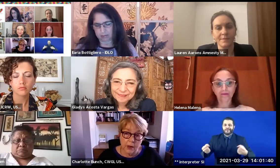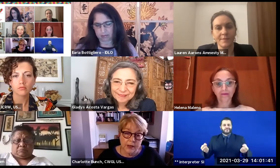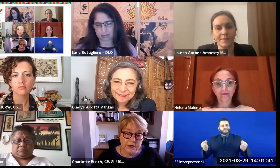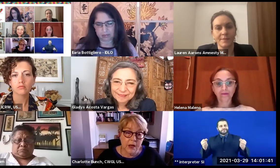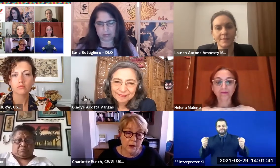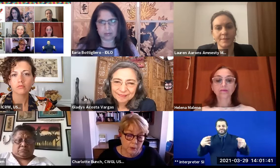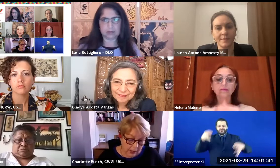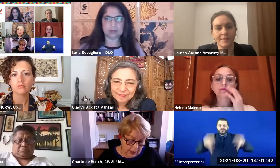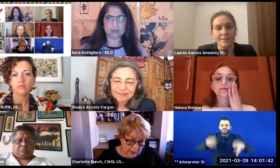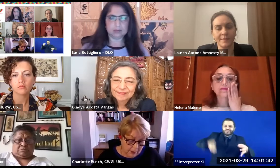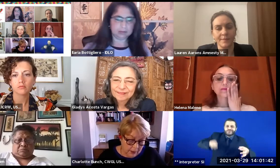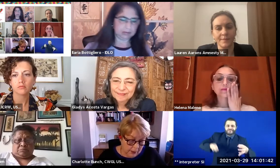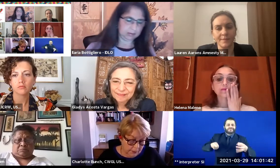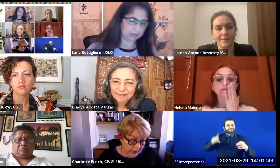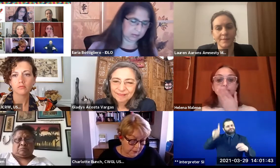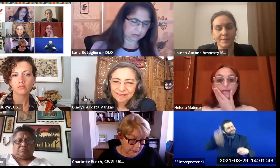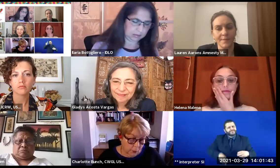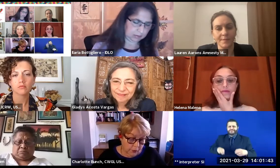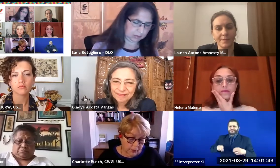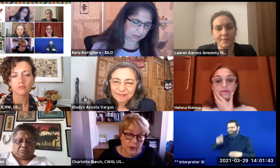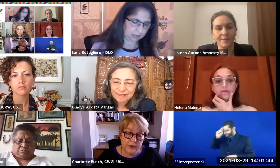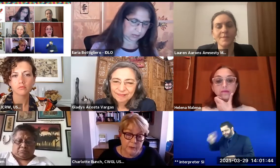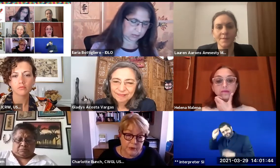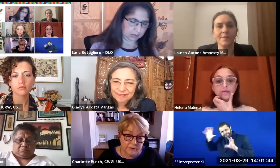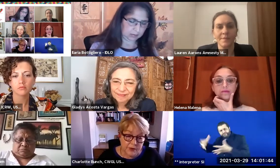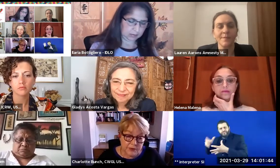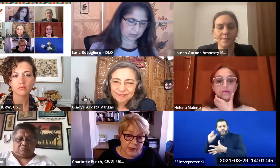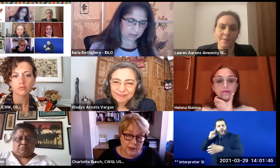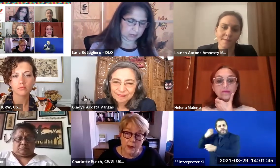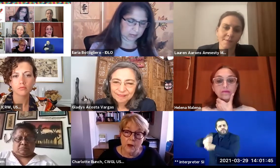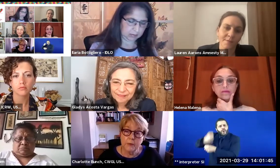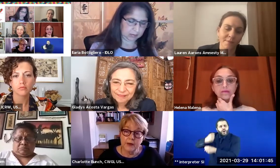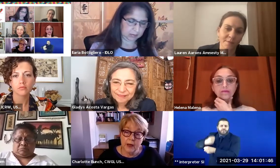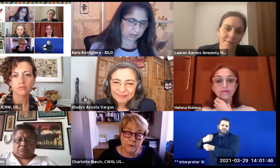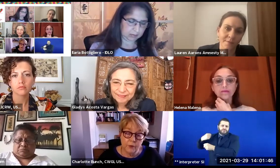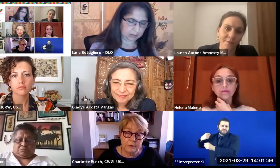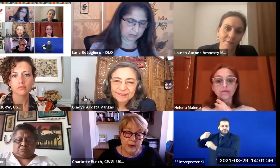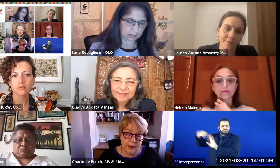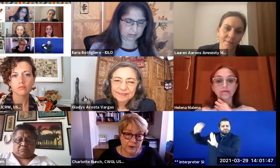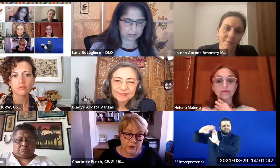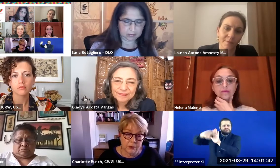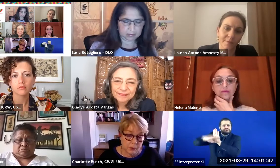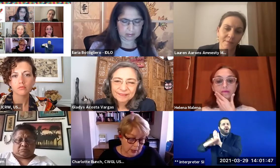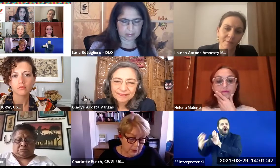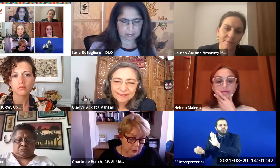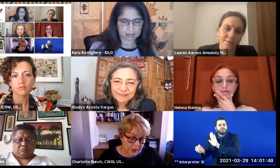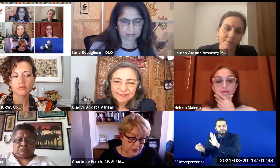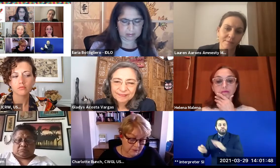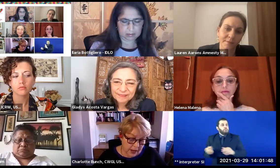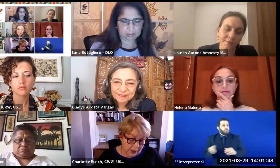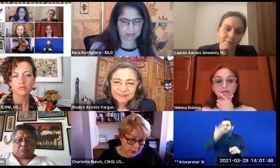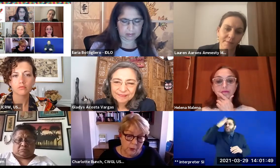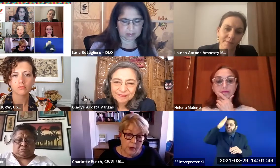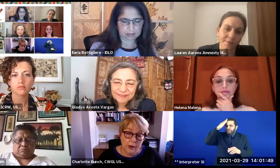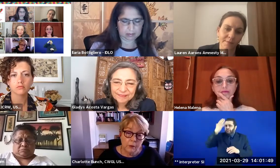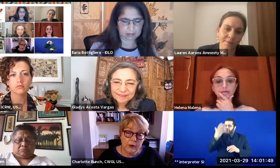work is not only the work that women are most invested in, but if we began to increase